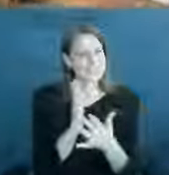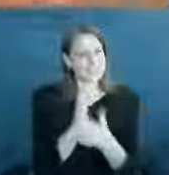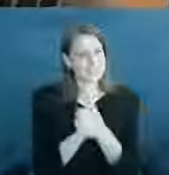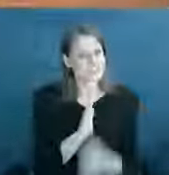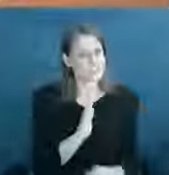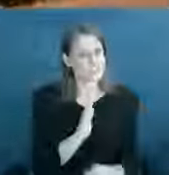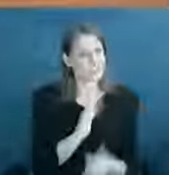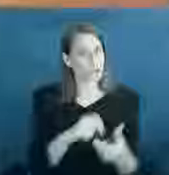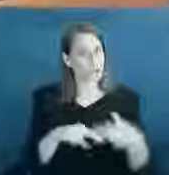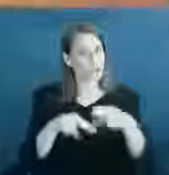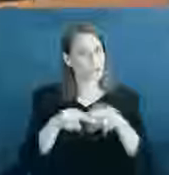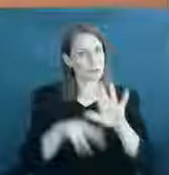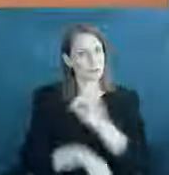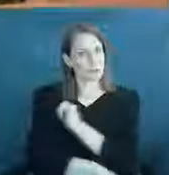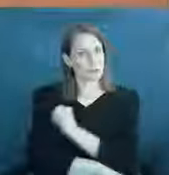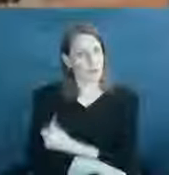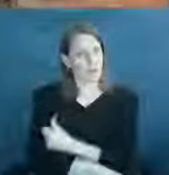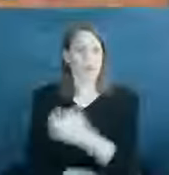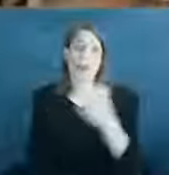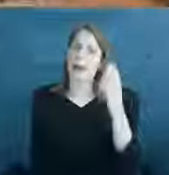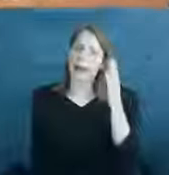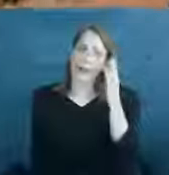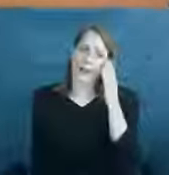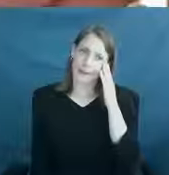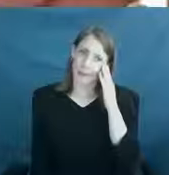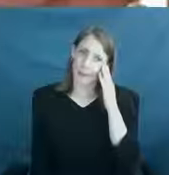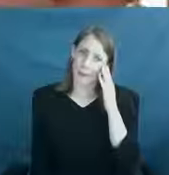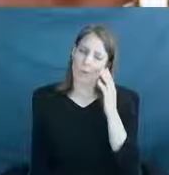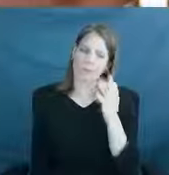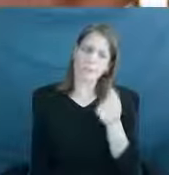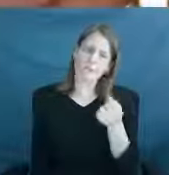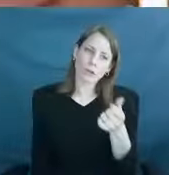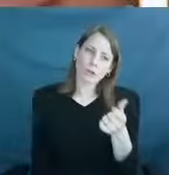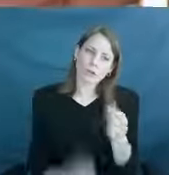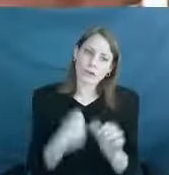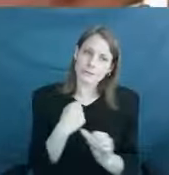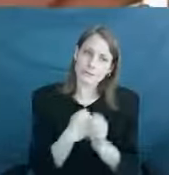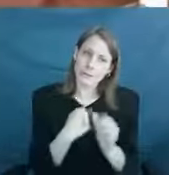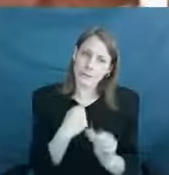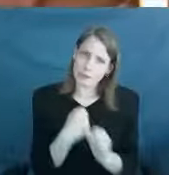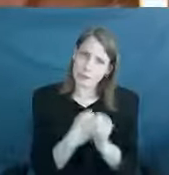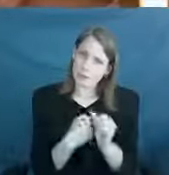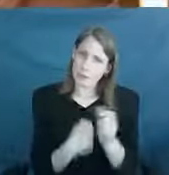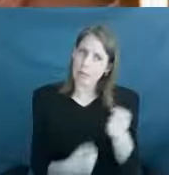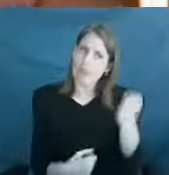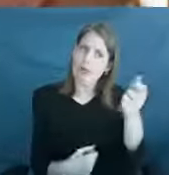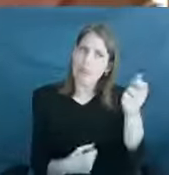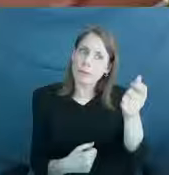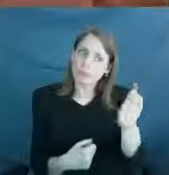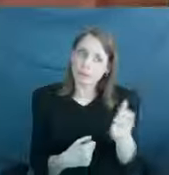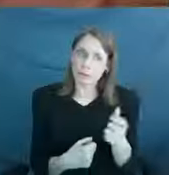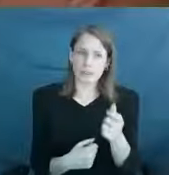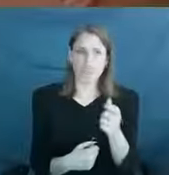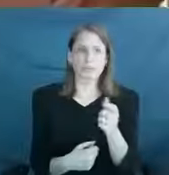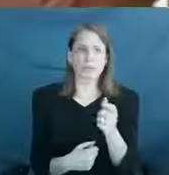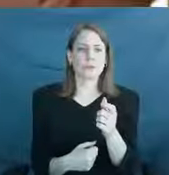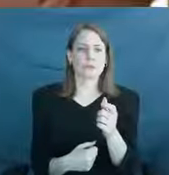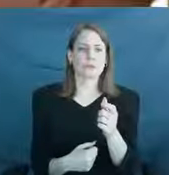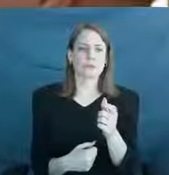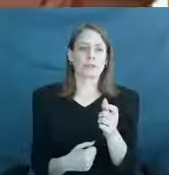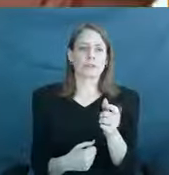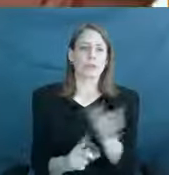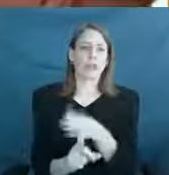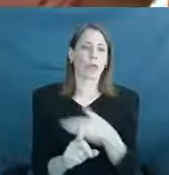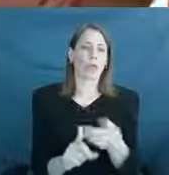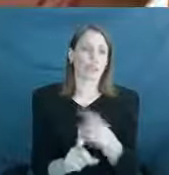skill. And you use it to increase your authority and control in the room. I know there's a kind of